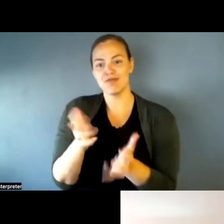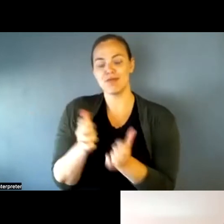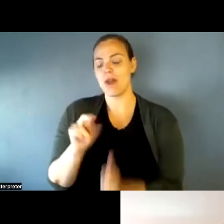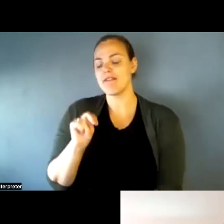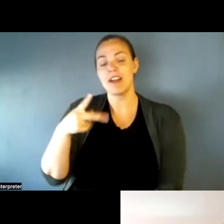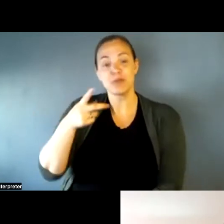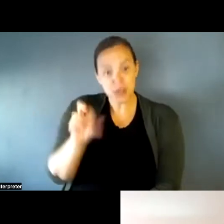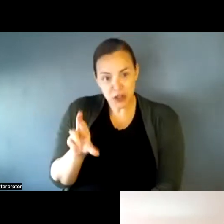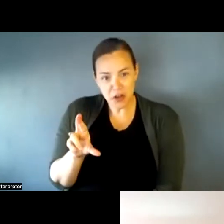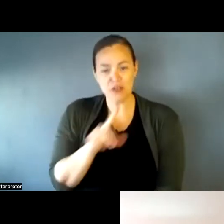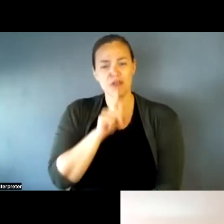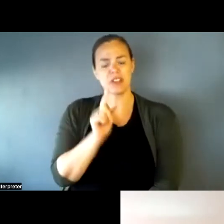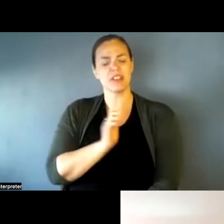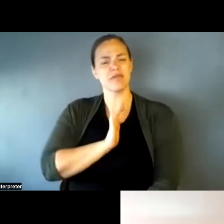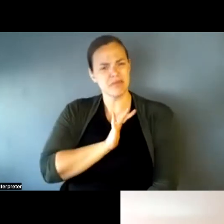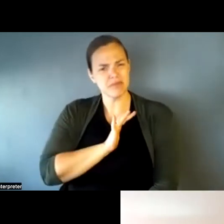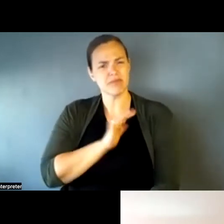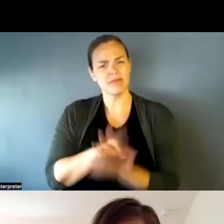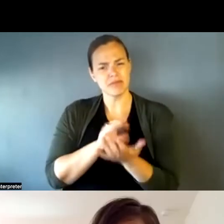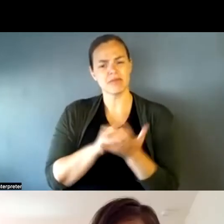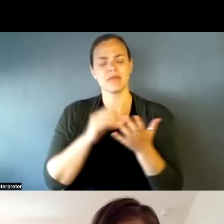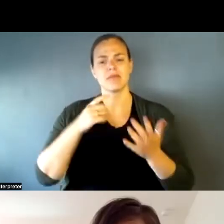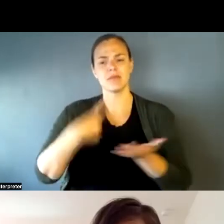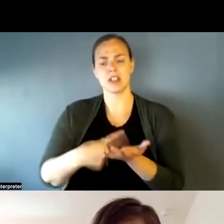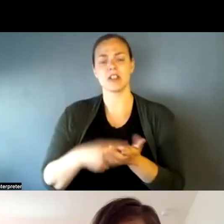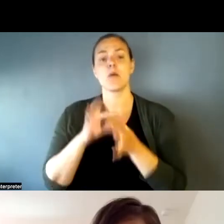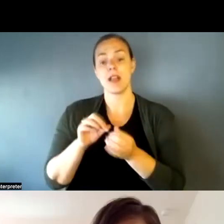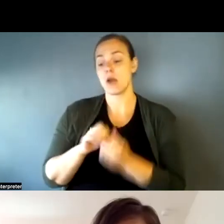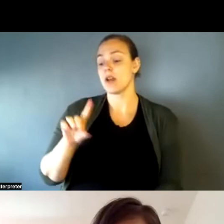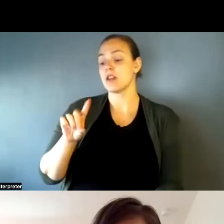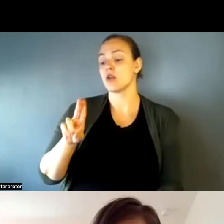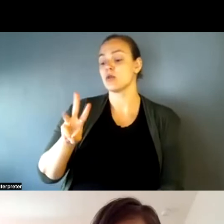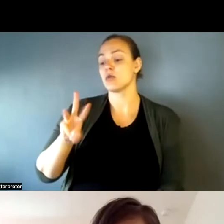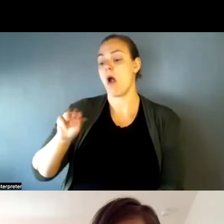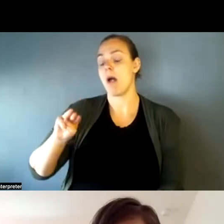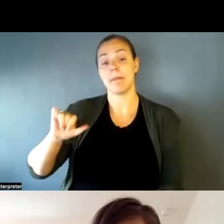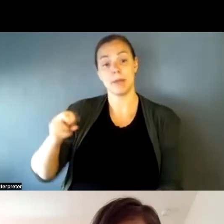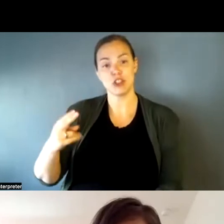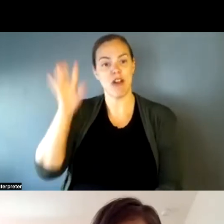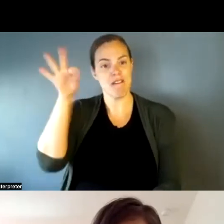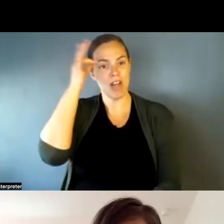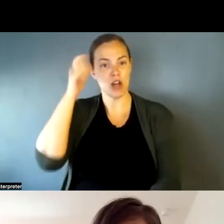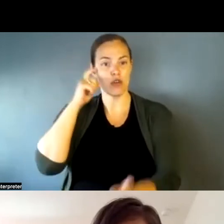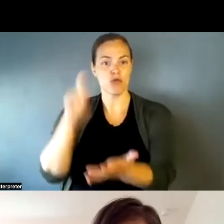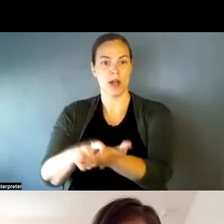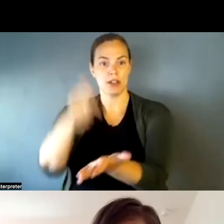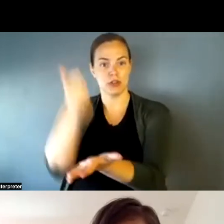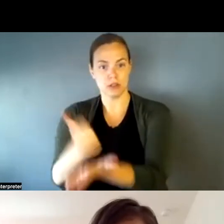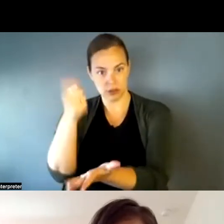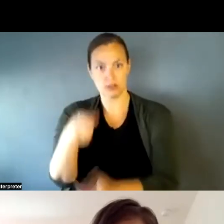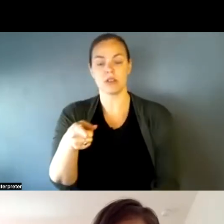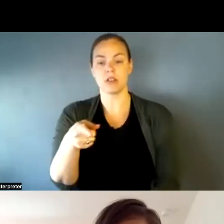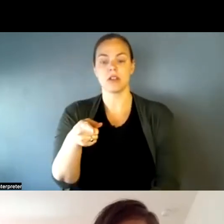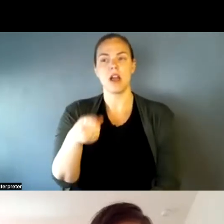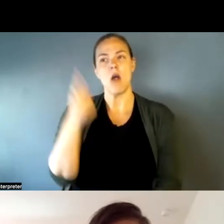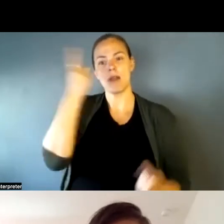insightful conversation about Duwamish federal recognition and thinking about the fact that this is so closely tied